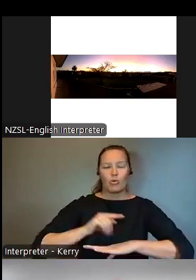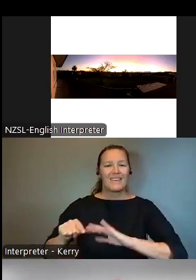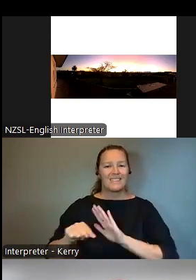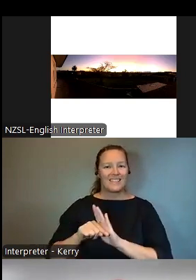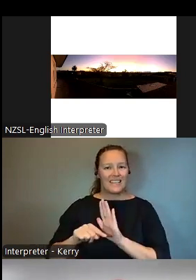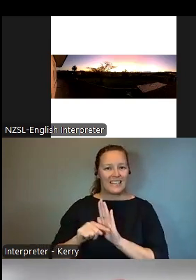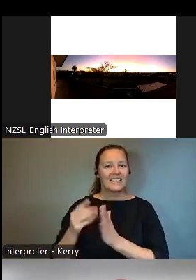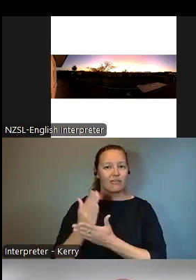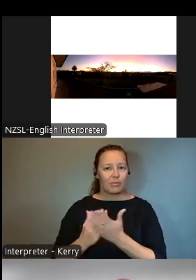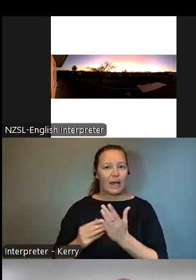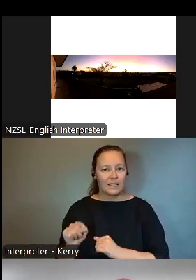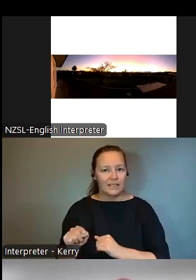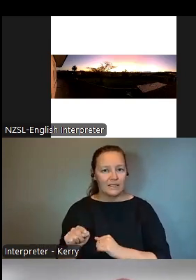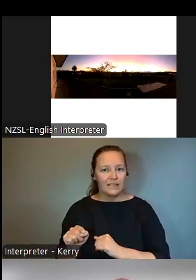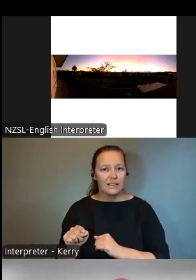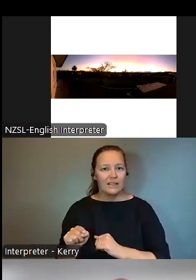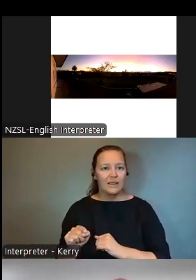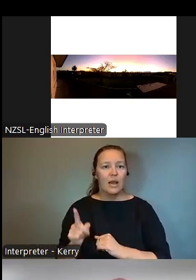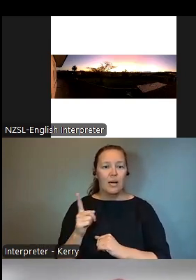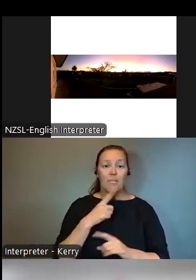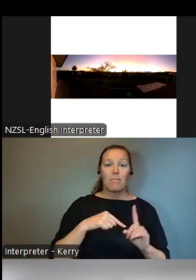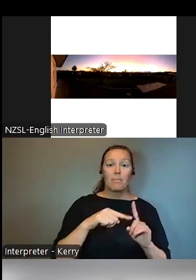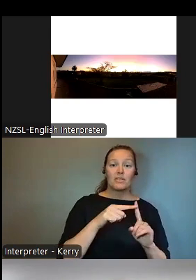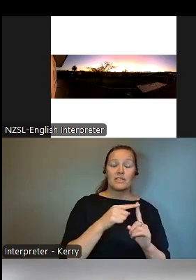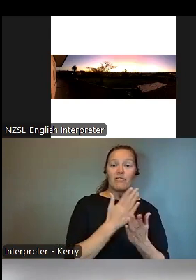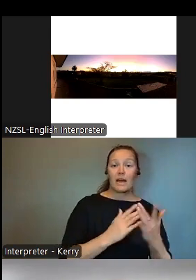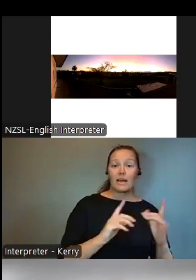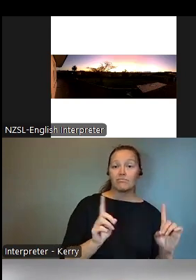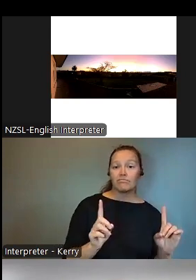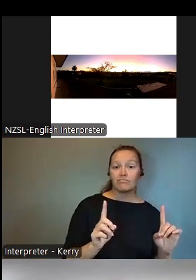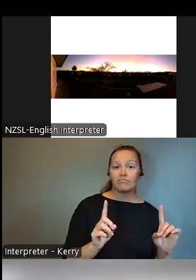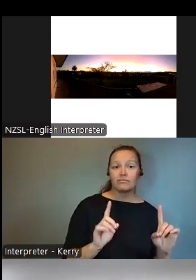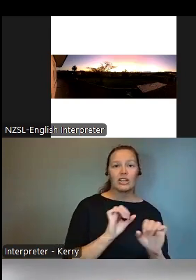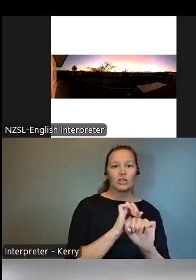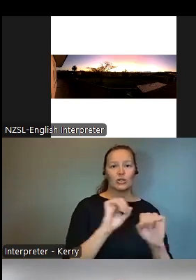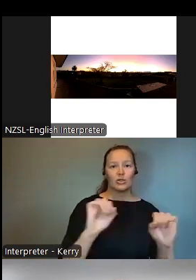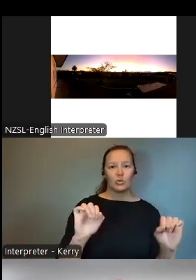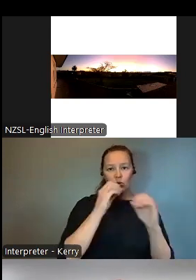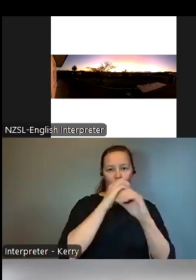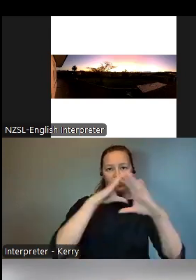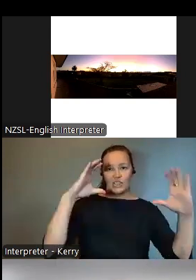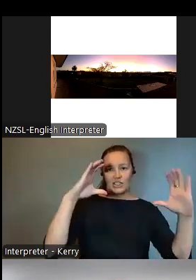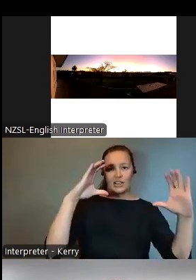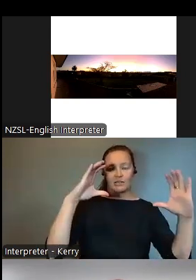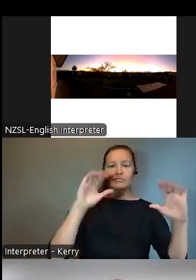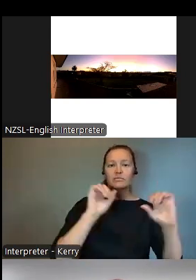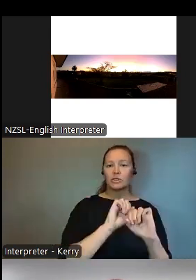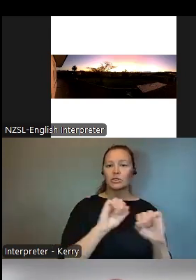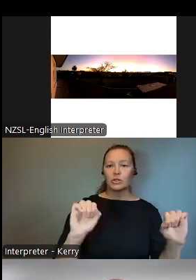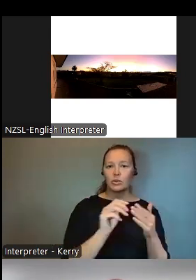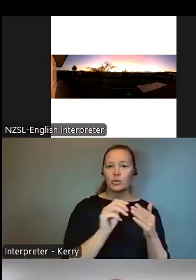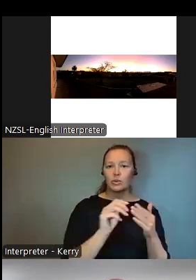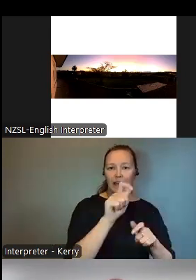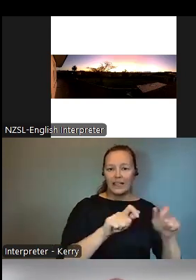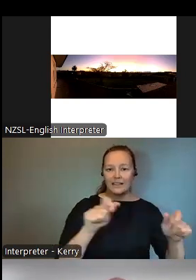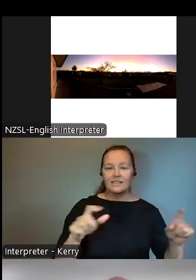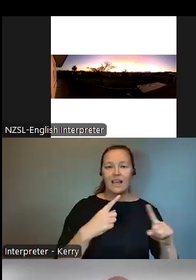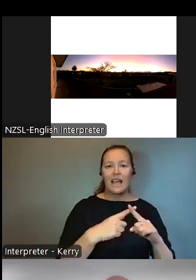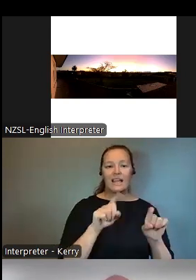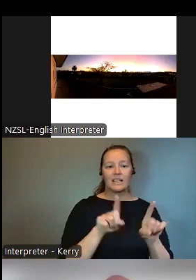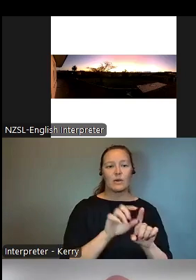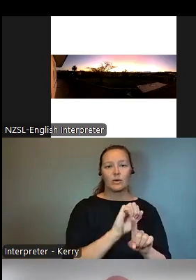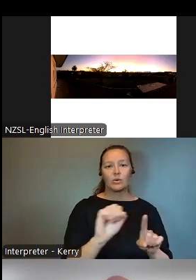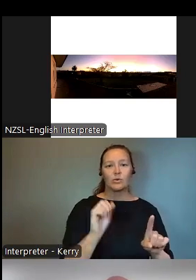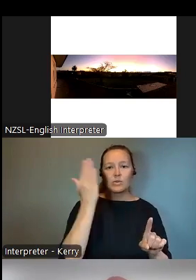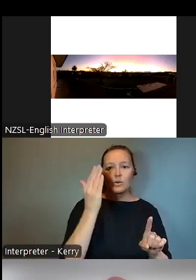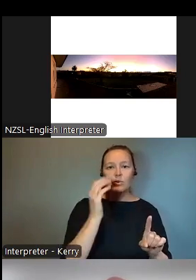component, then the positive component is your vision, you as a leader, but also your school's vision for what you're